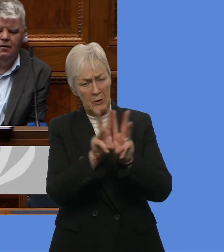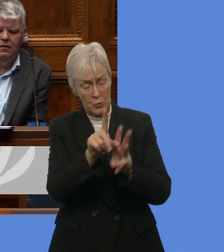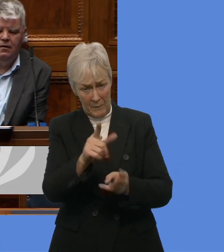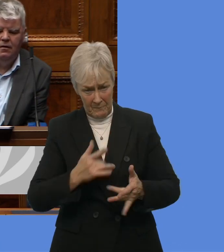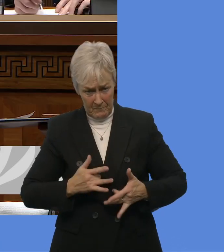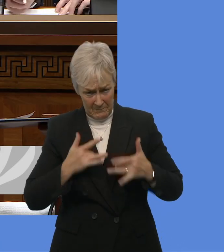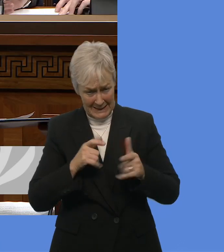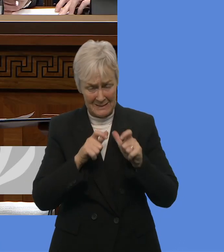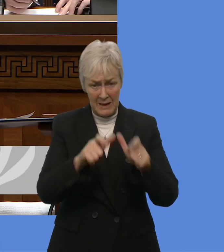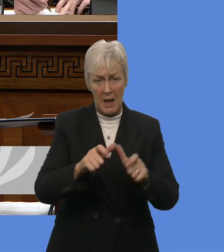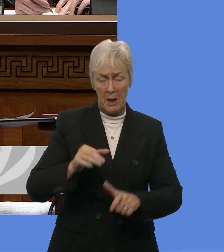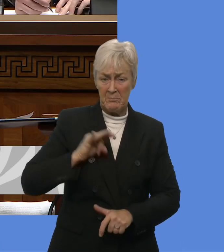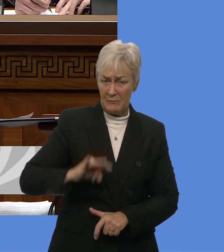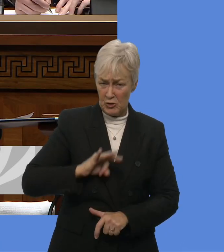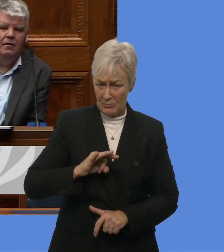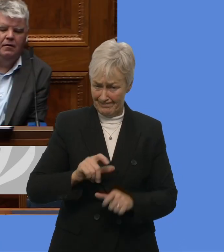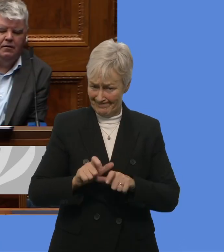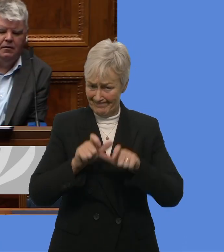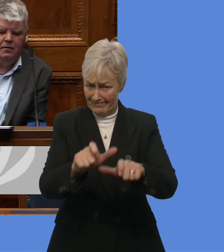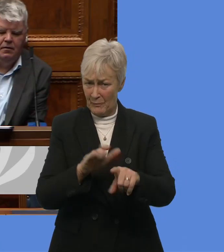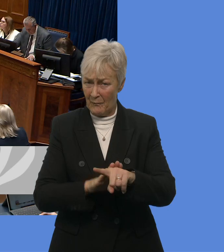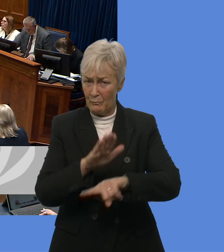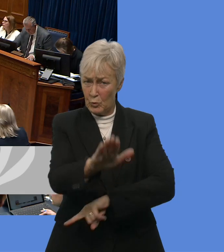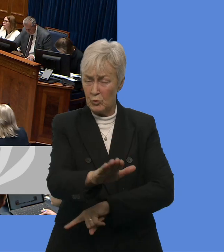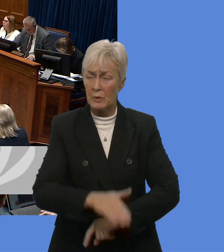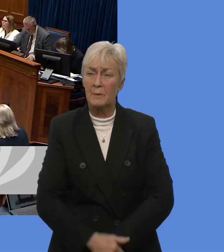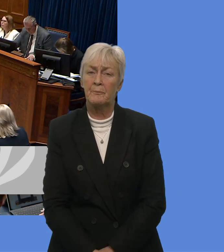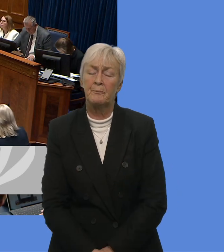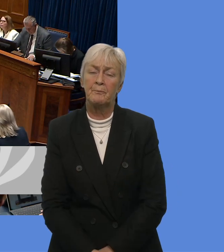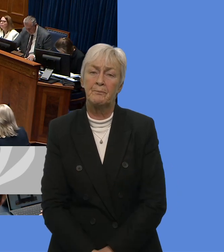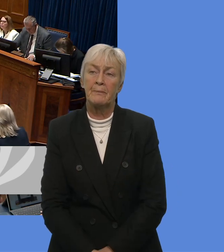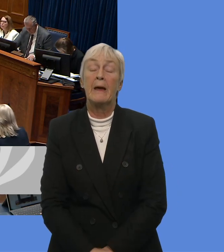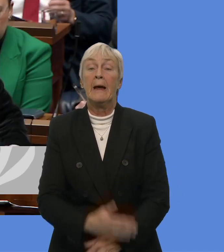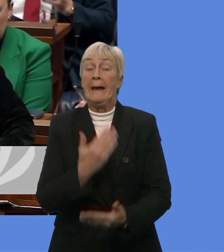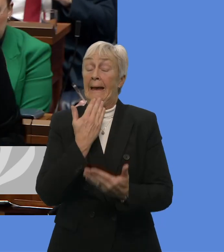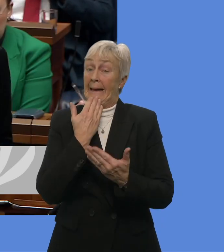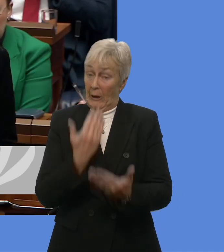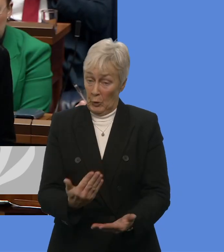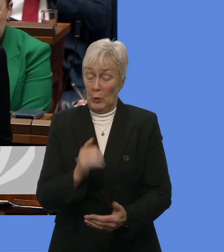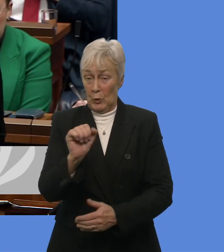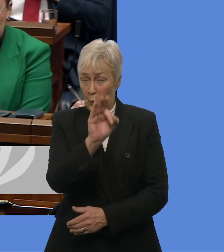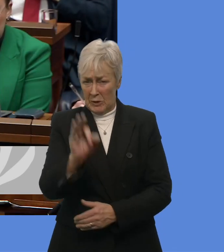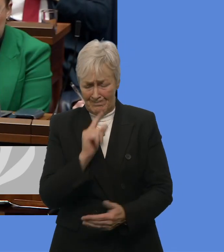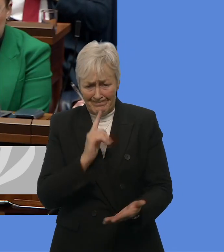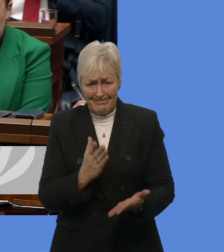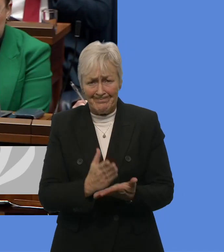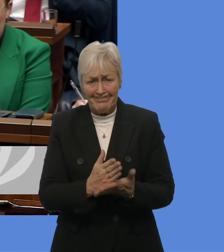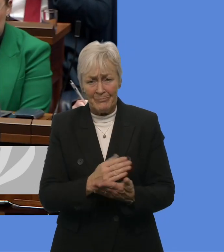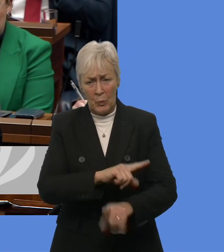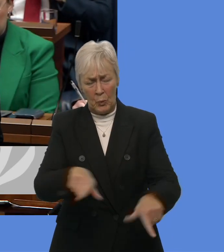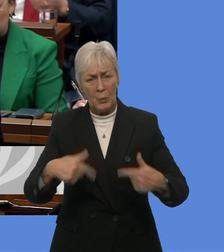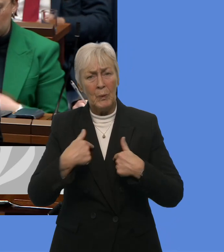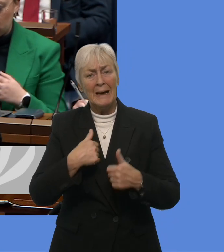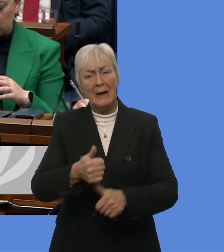still beneficial and required going forward? Deputy First Minister. Thank you. I thank the member for her question. Look, absolutely. We know